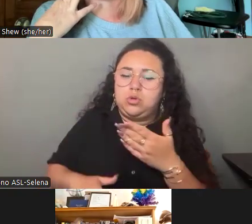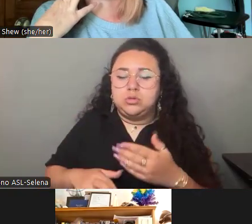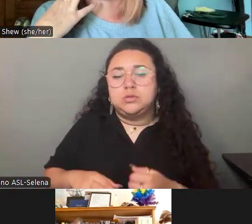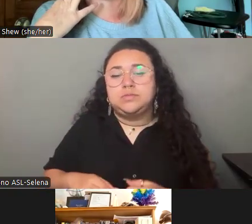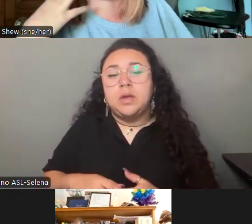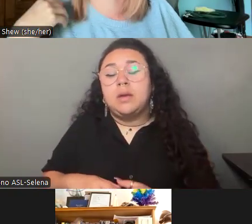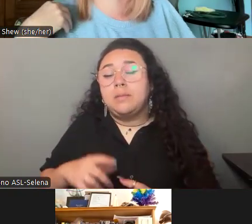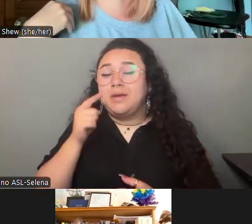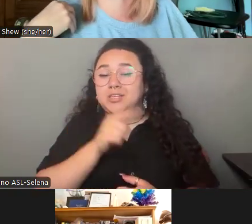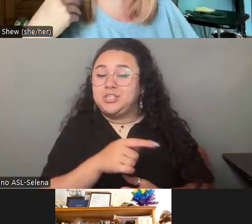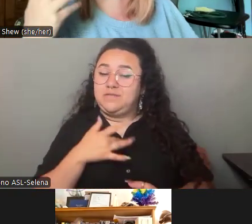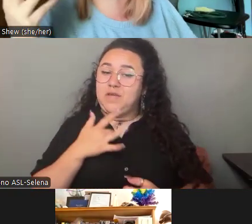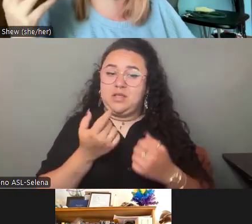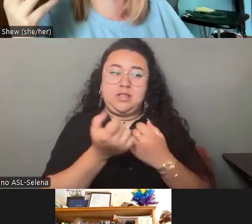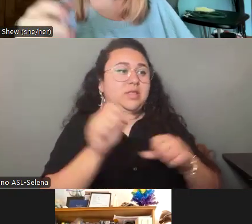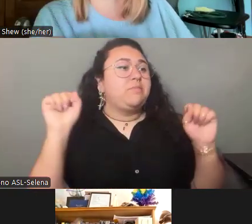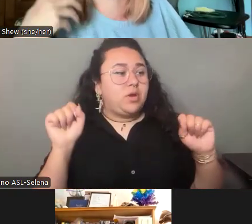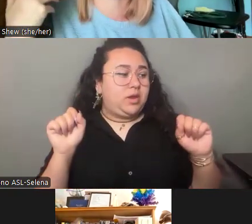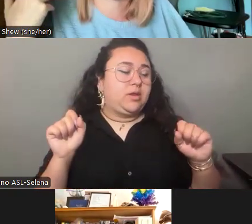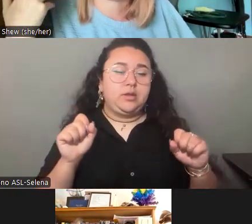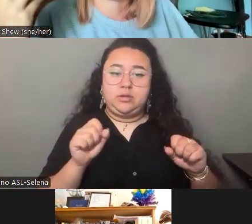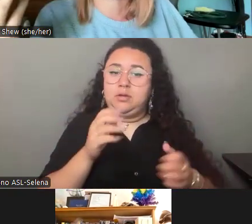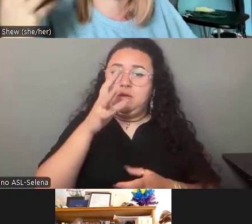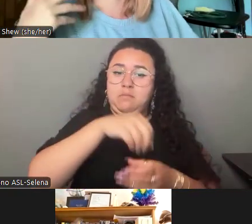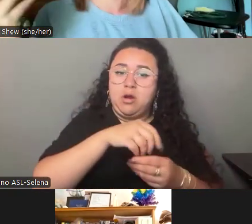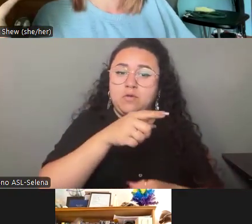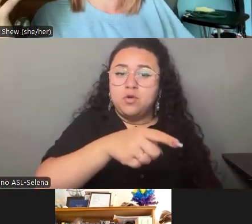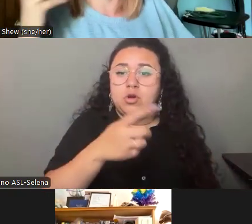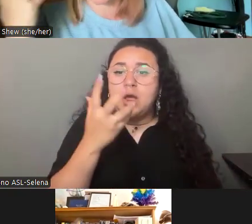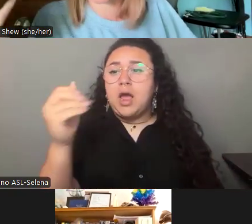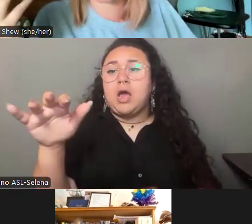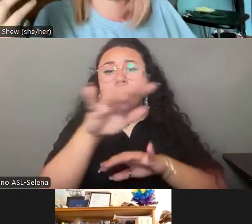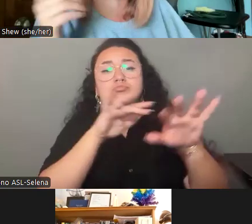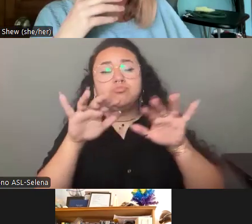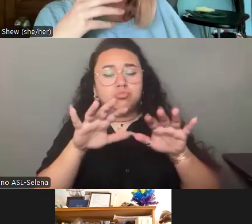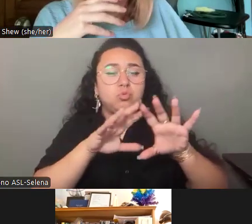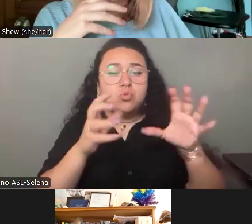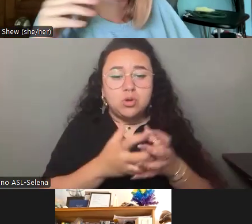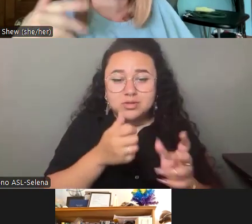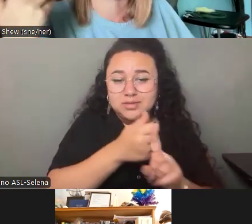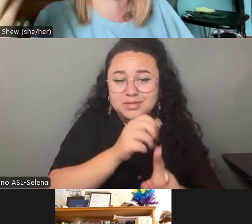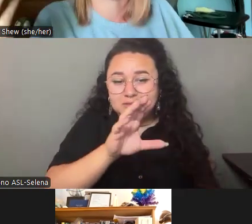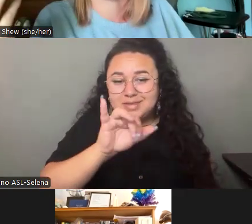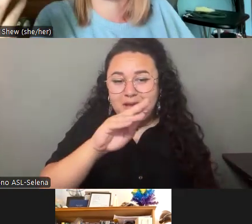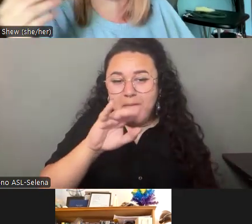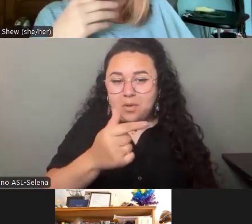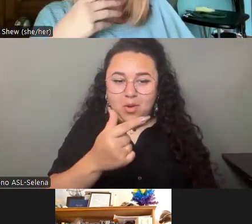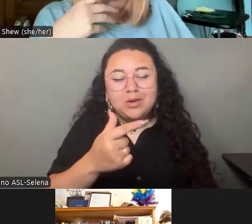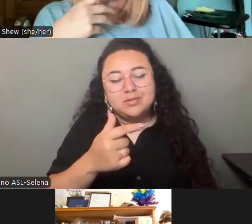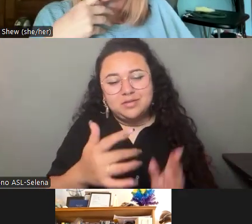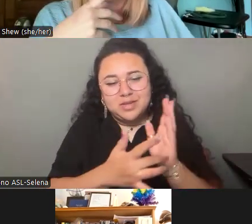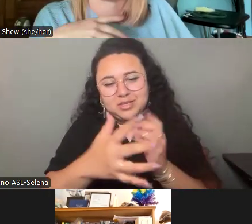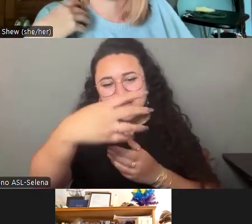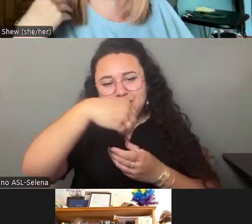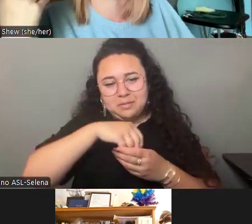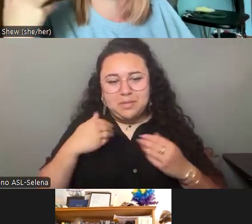this device that became part of her, that she could be out and about in the world as a cyborg, as someone with this device that would let her know when her seizures